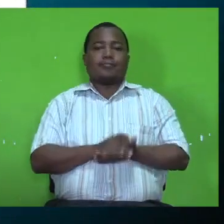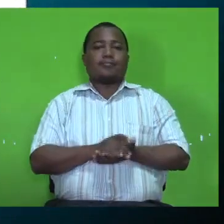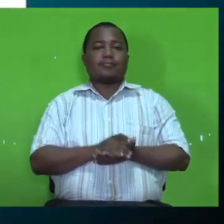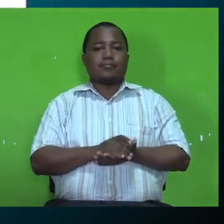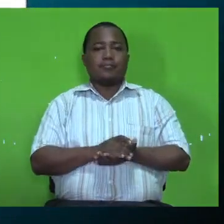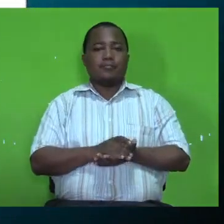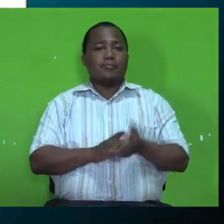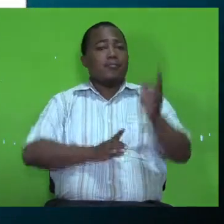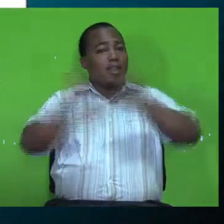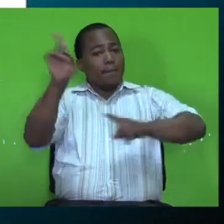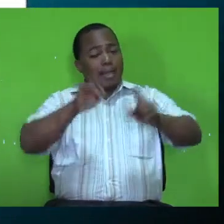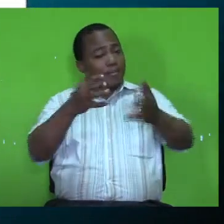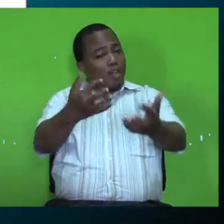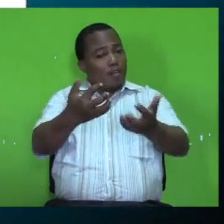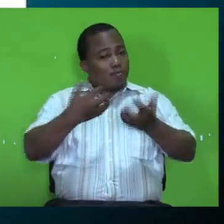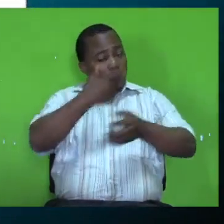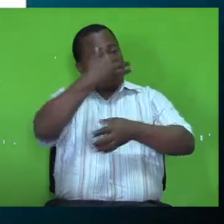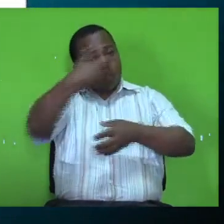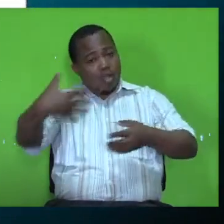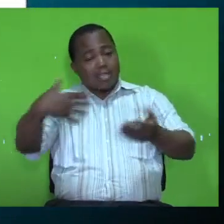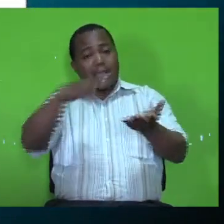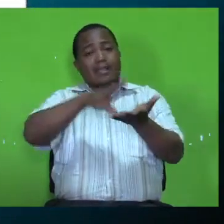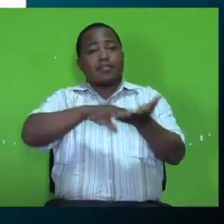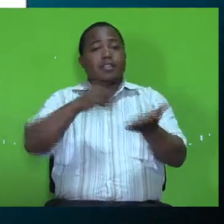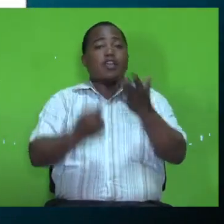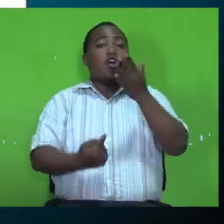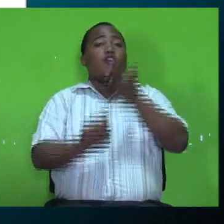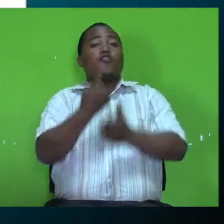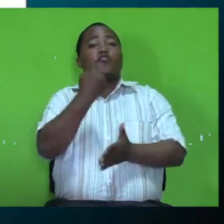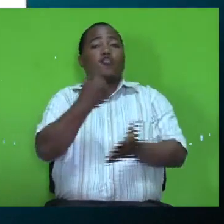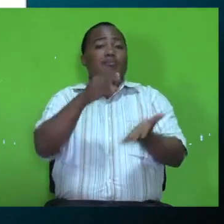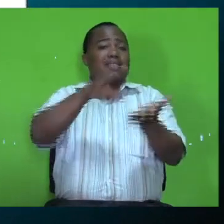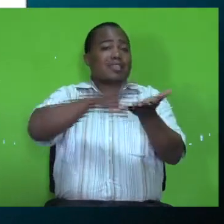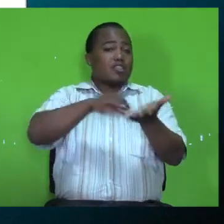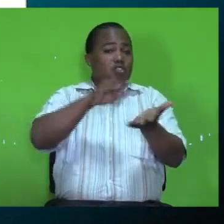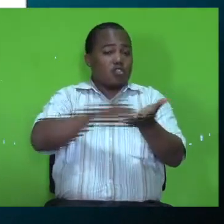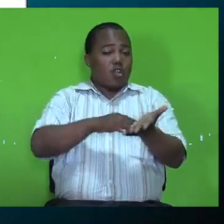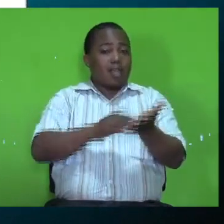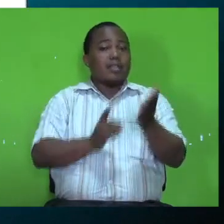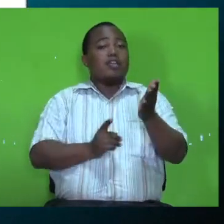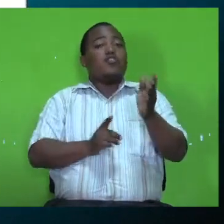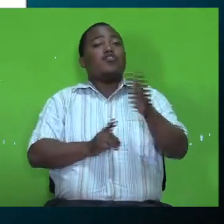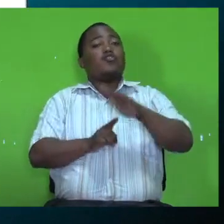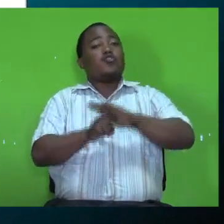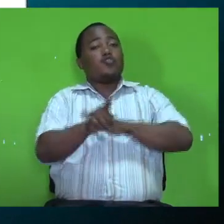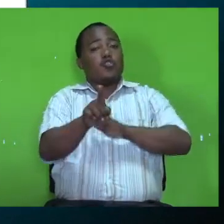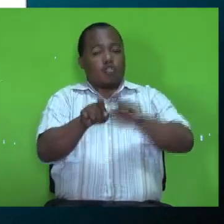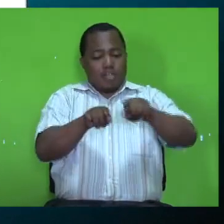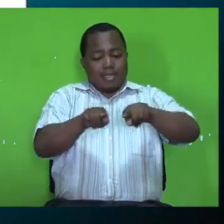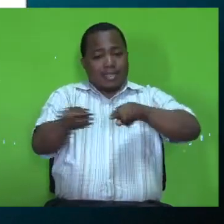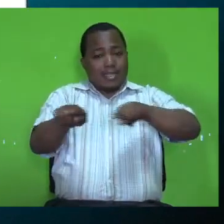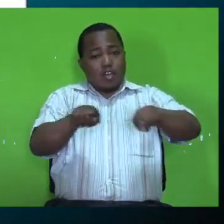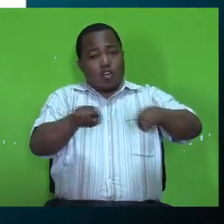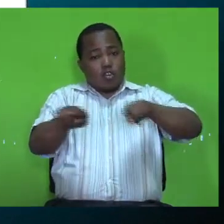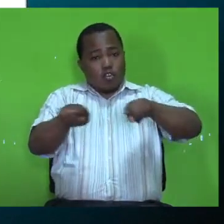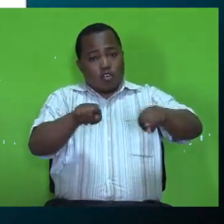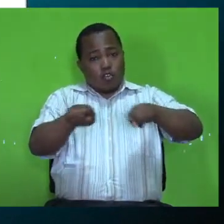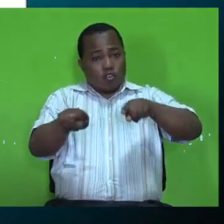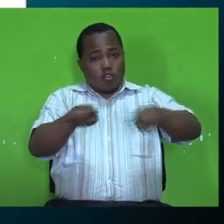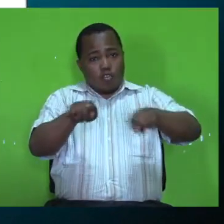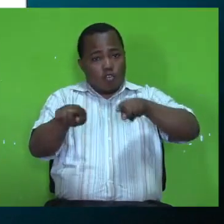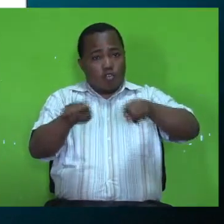Plants absorb water and mineral salt from the soil through the root hairs.